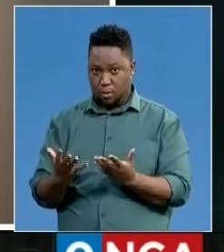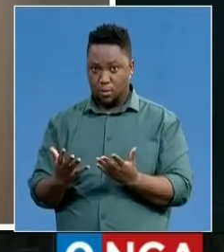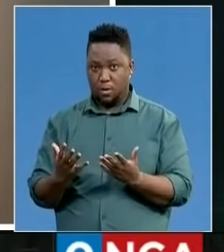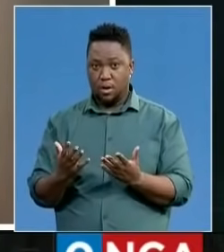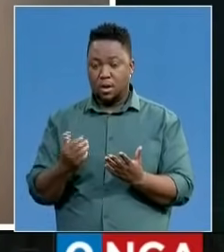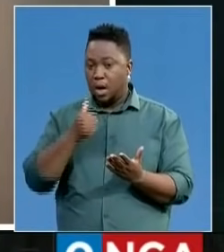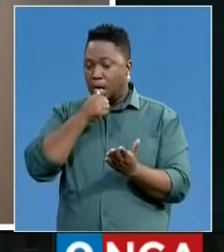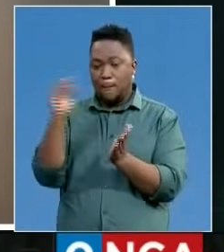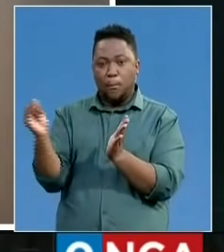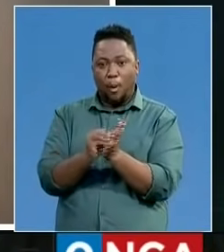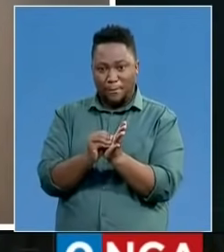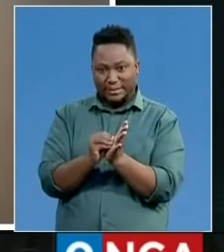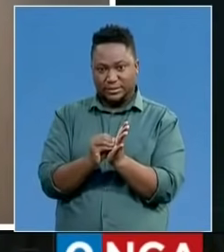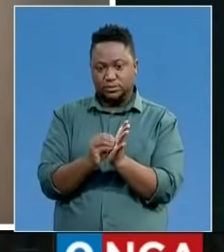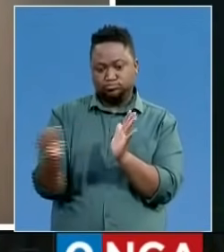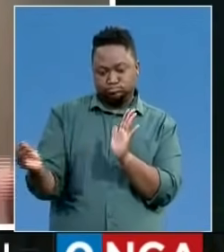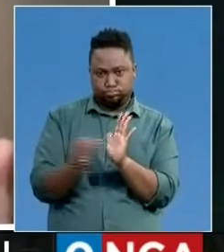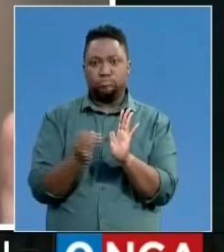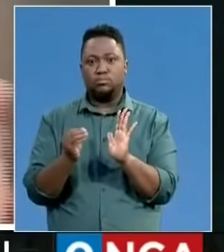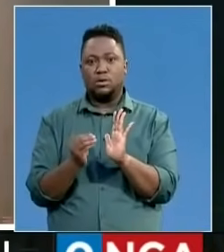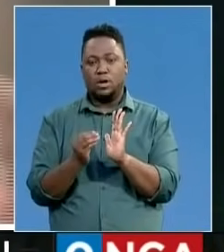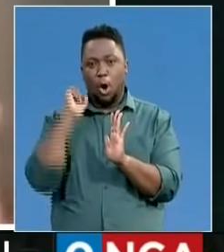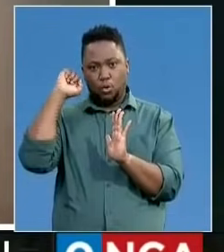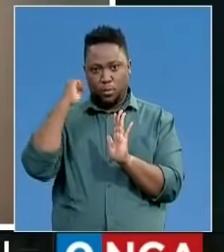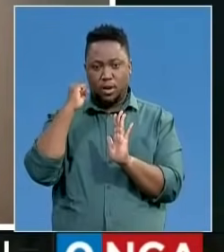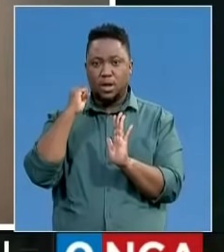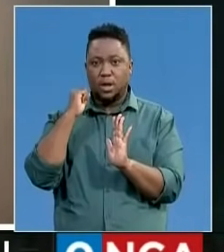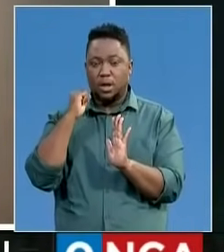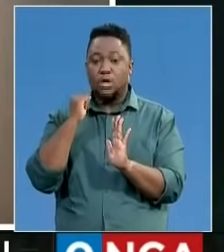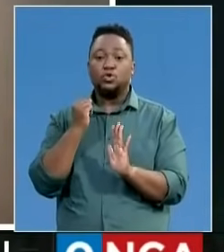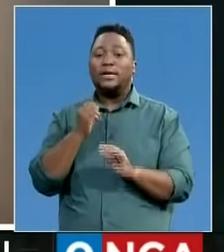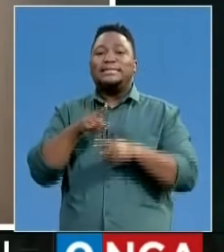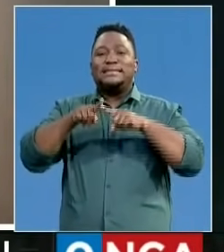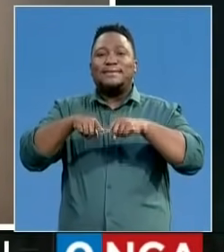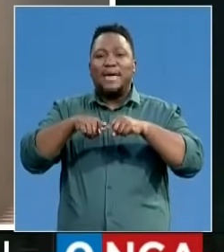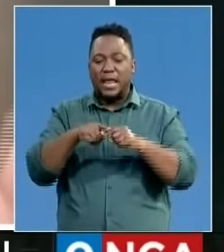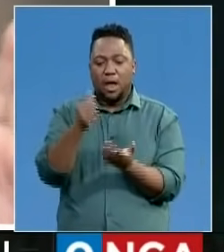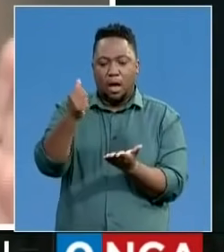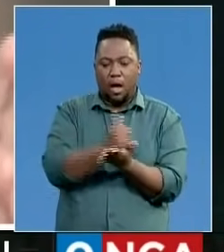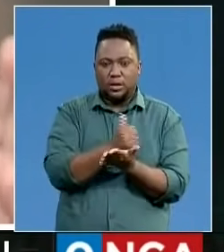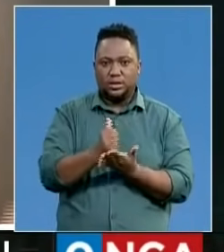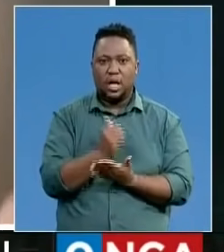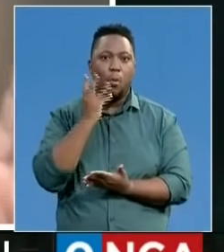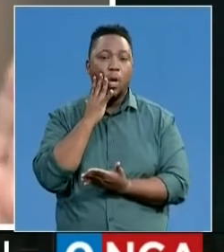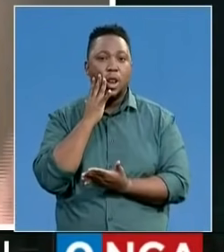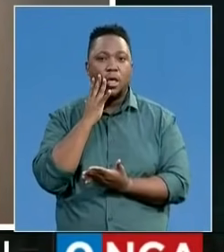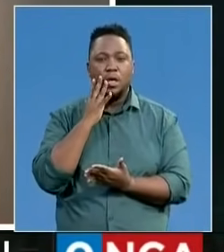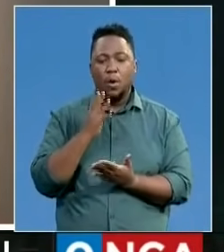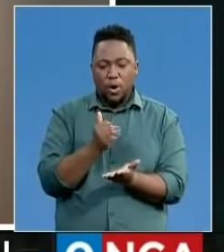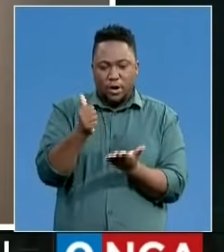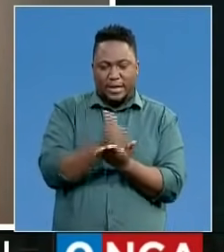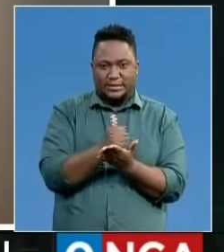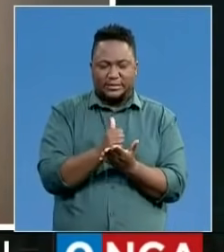appointments across the open sites in accordance to when they first registered. So people that are registered between